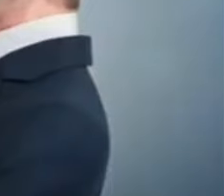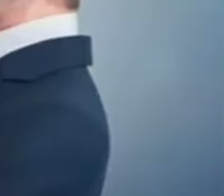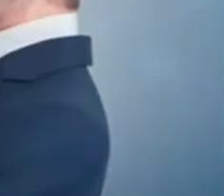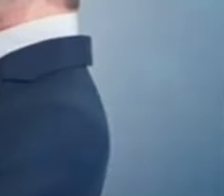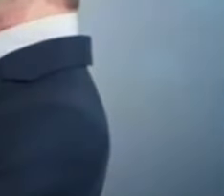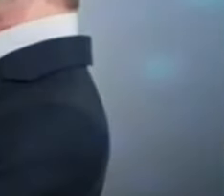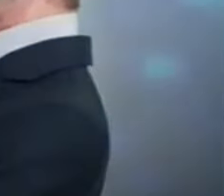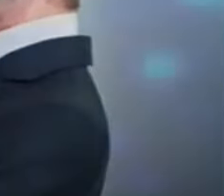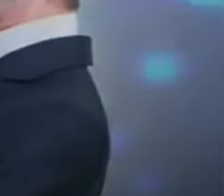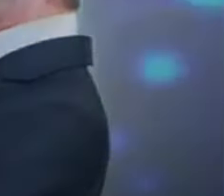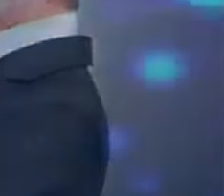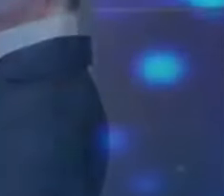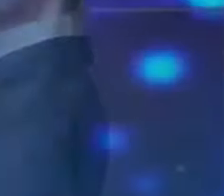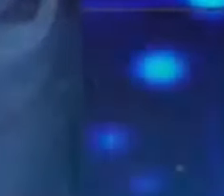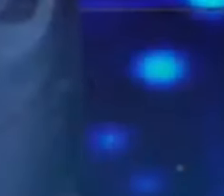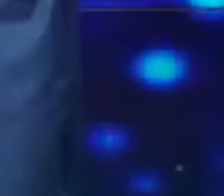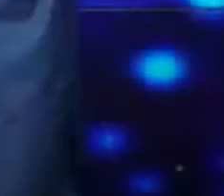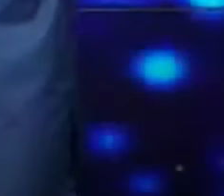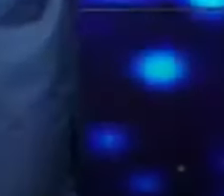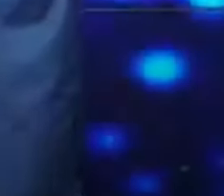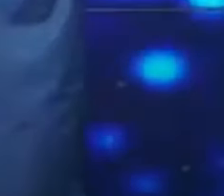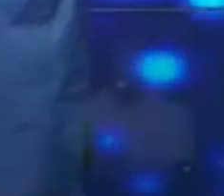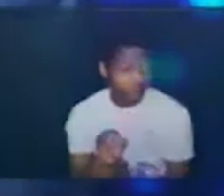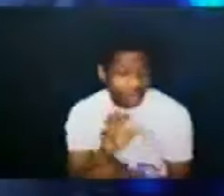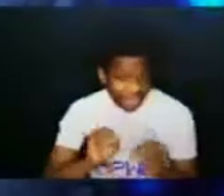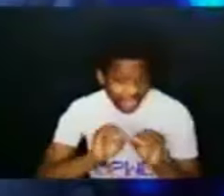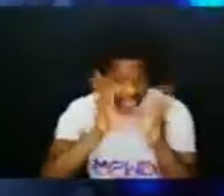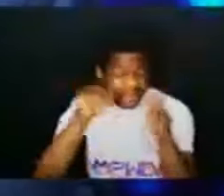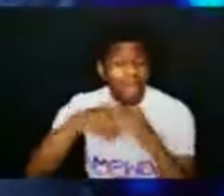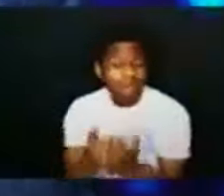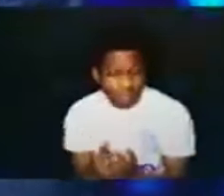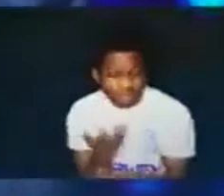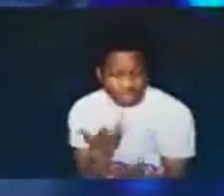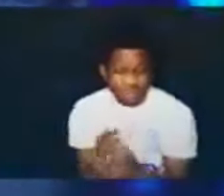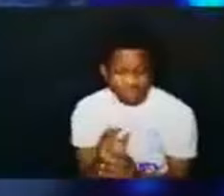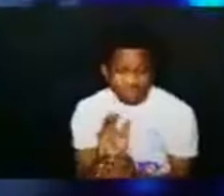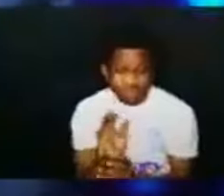There are certain things you may not even see.